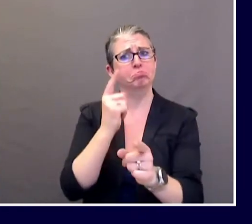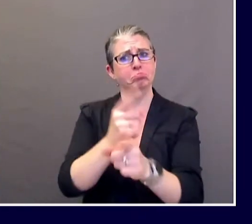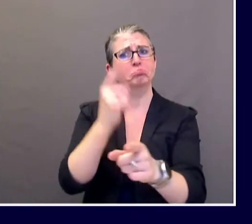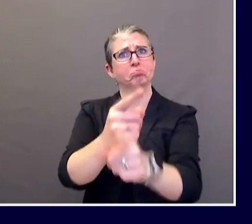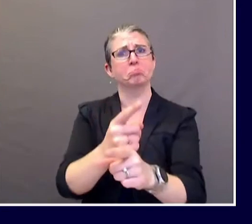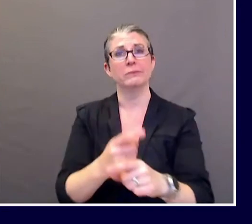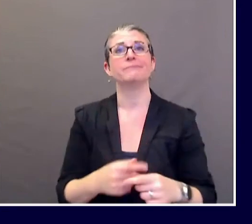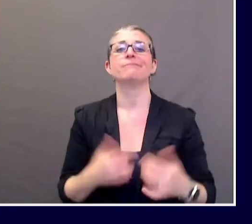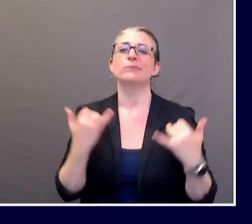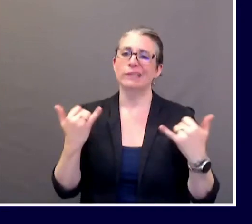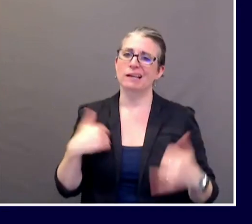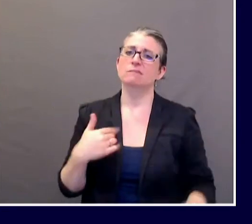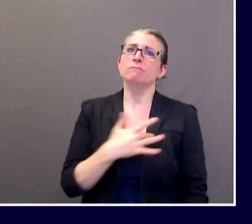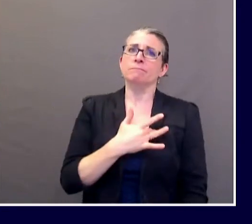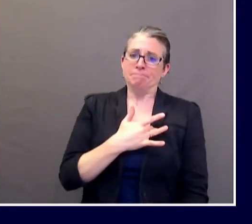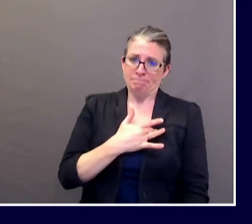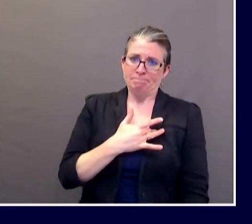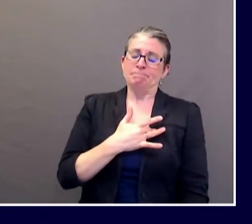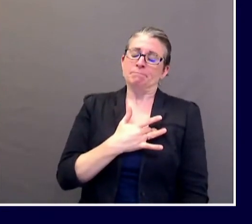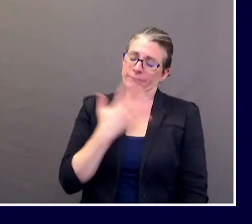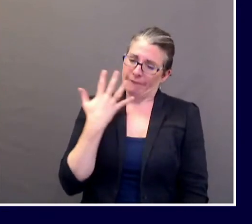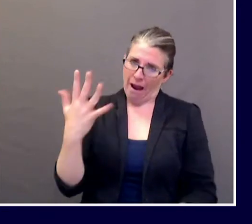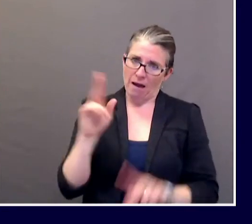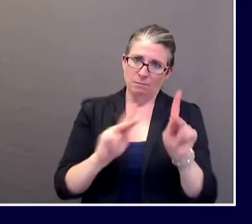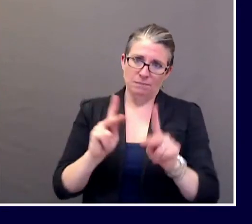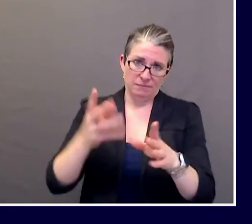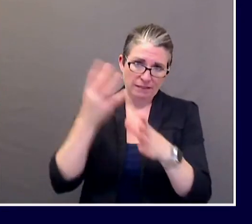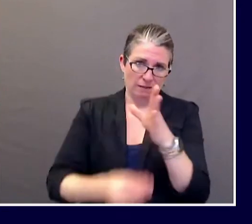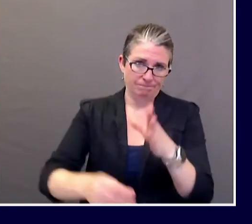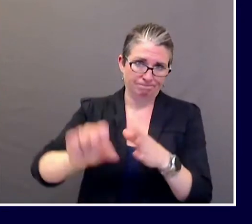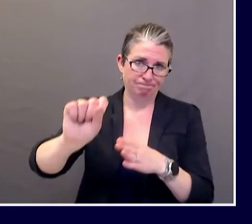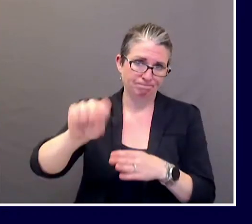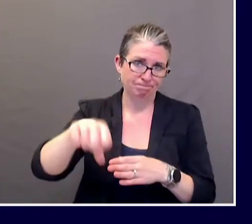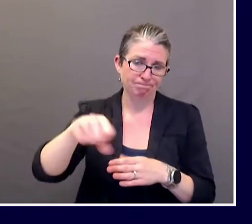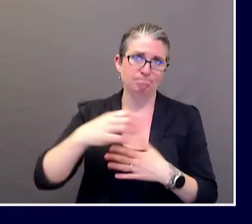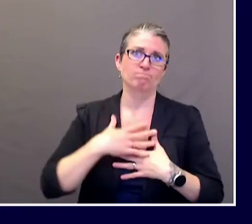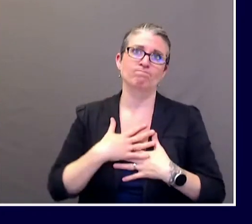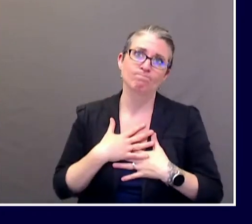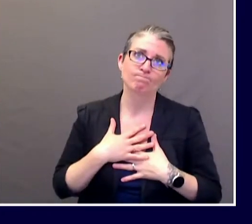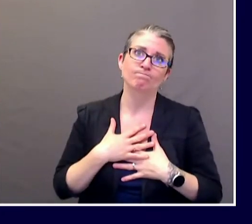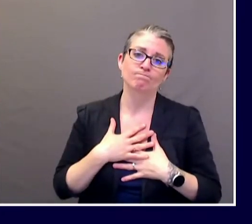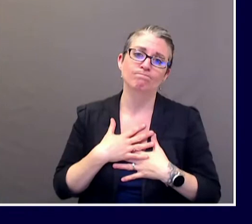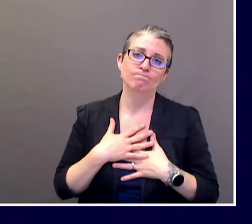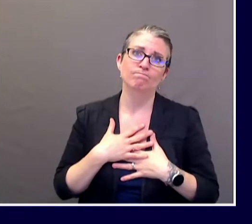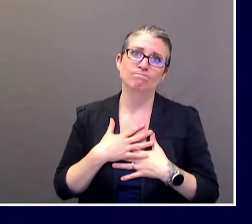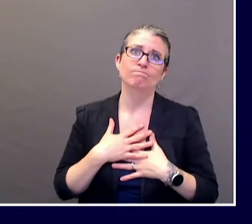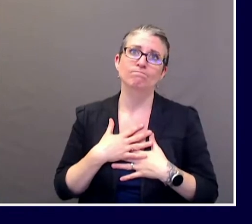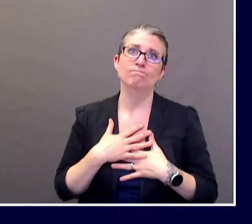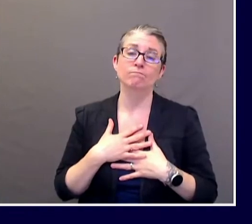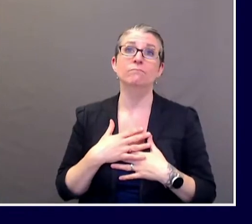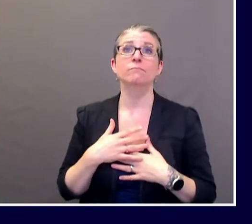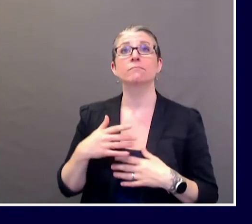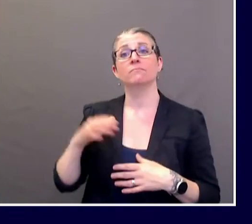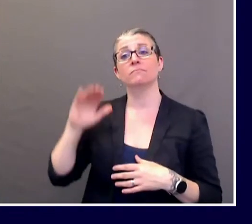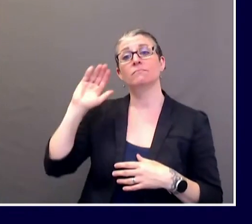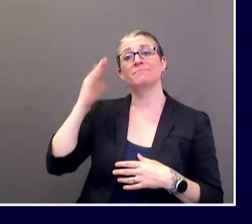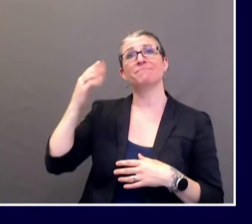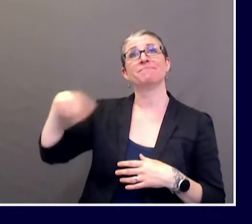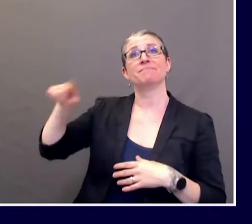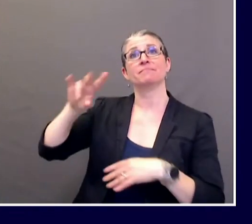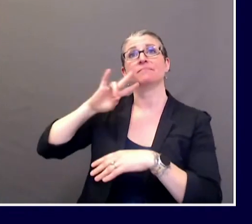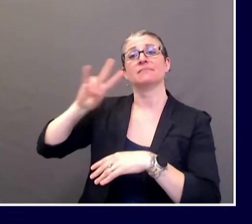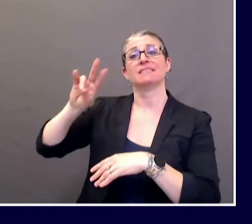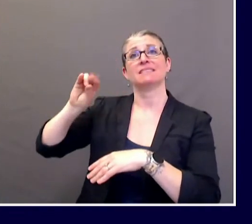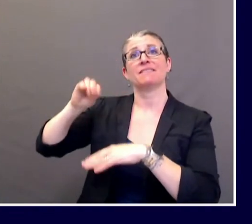are generally now well protected. To your latter point, I don't think